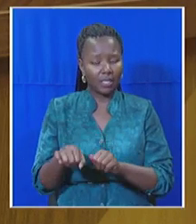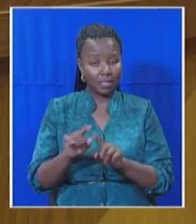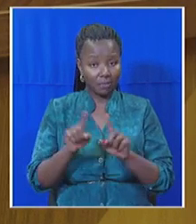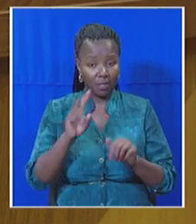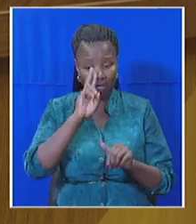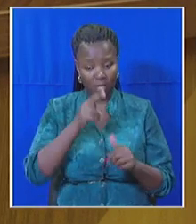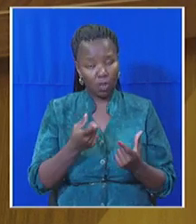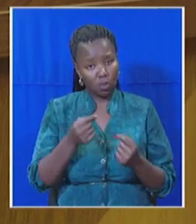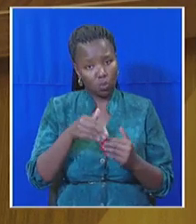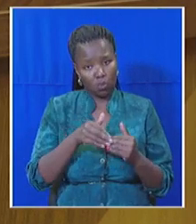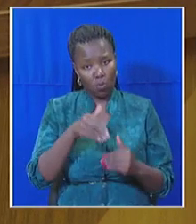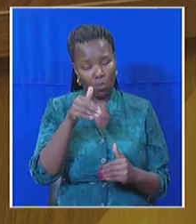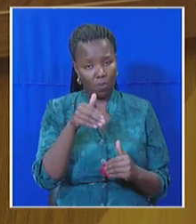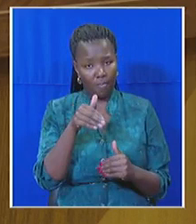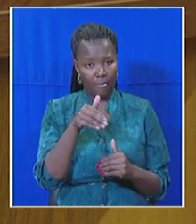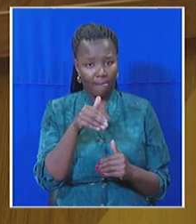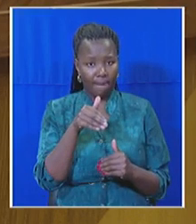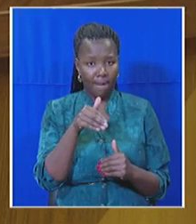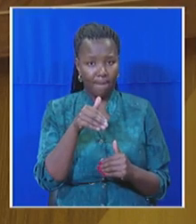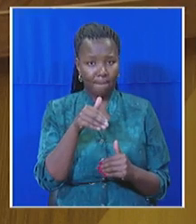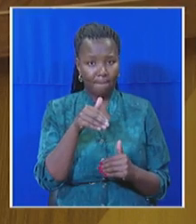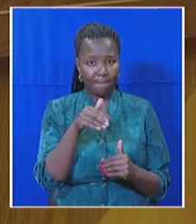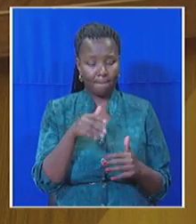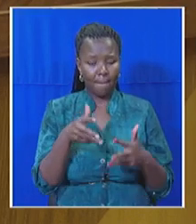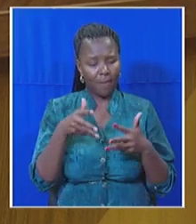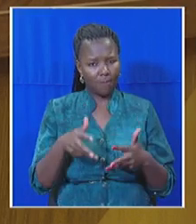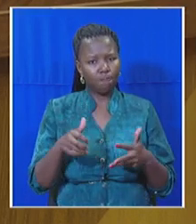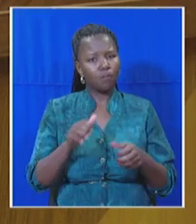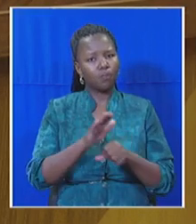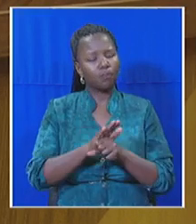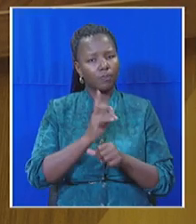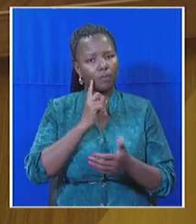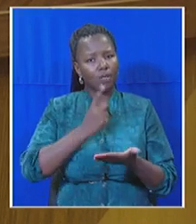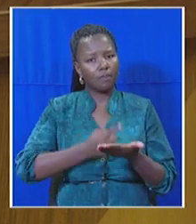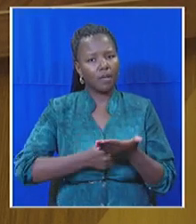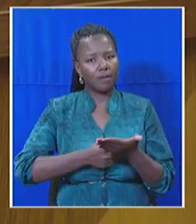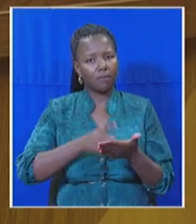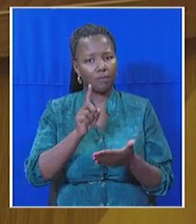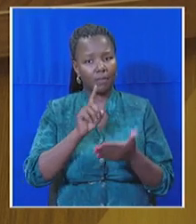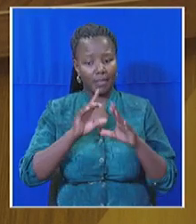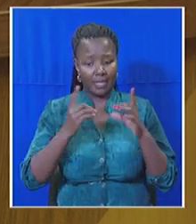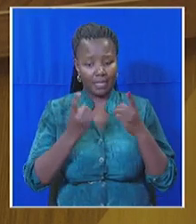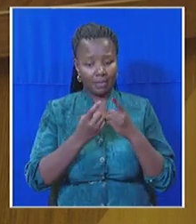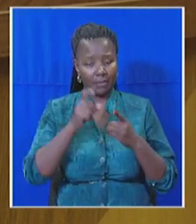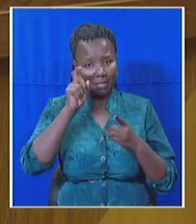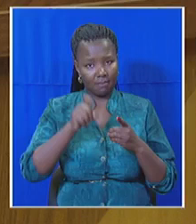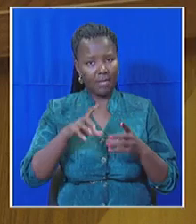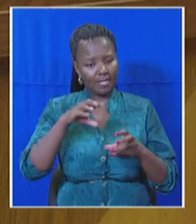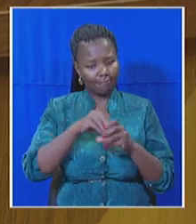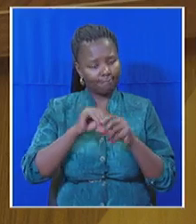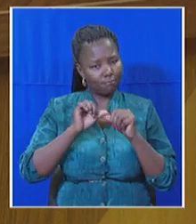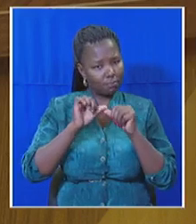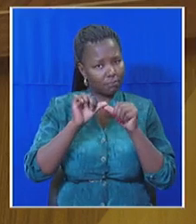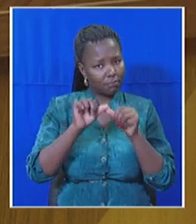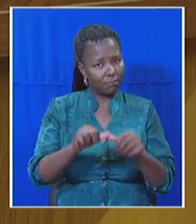to be done. We firmly believe that the department should become actively involved in the creation of